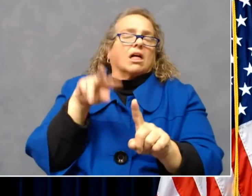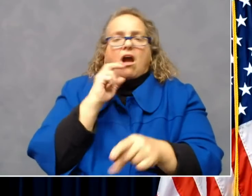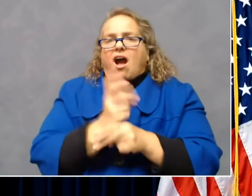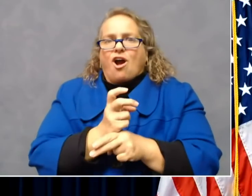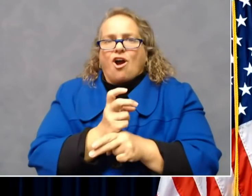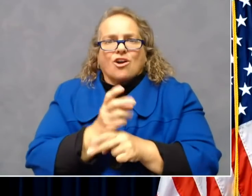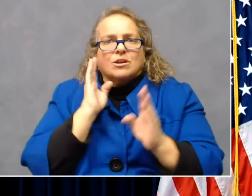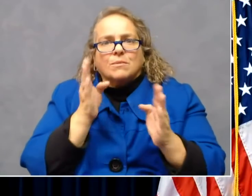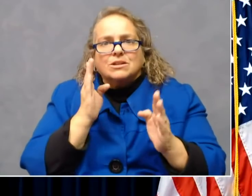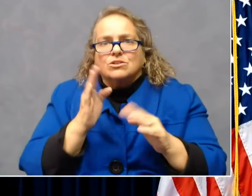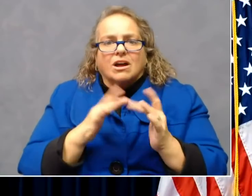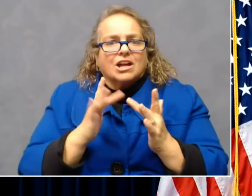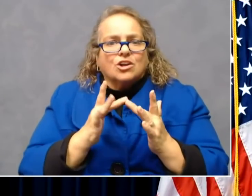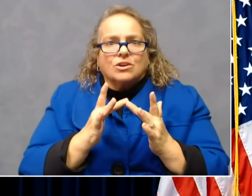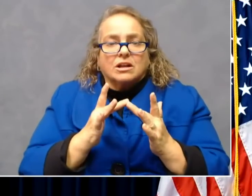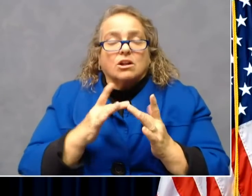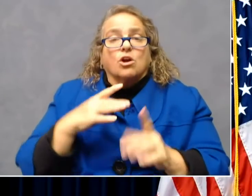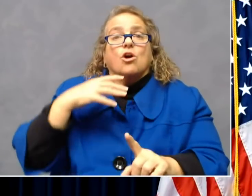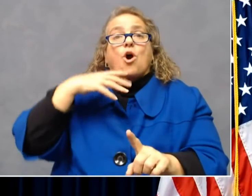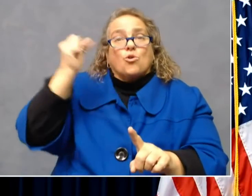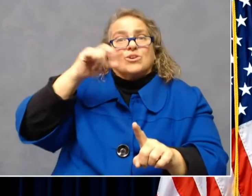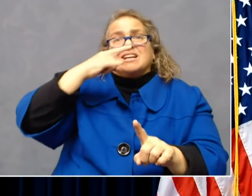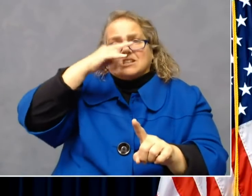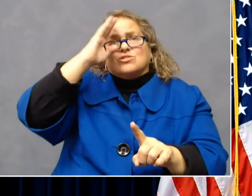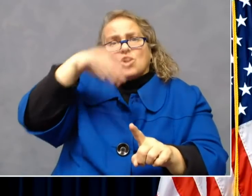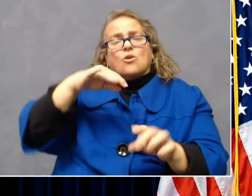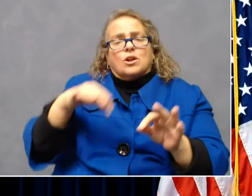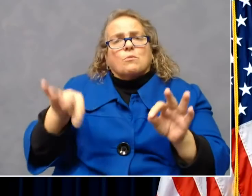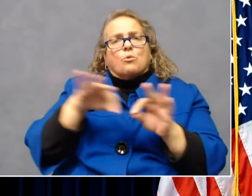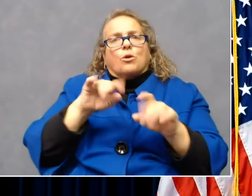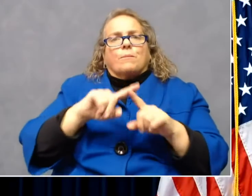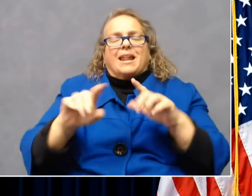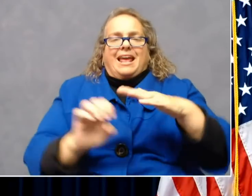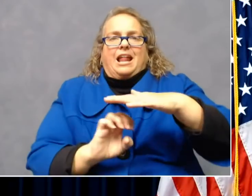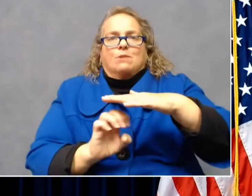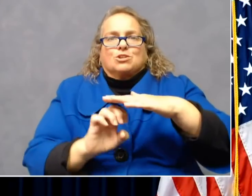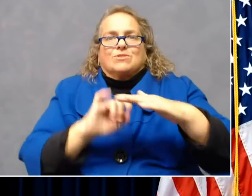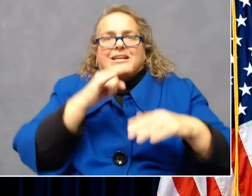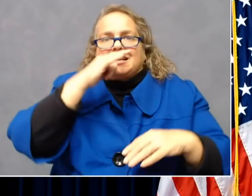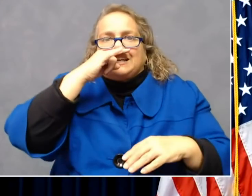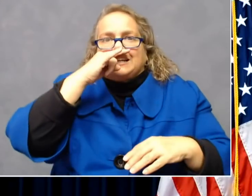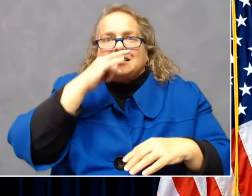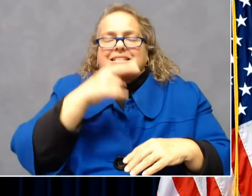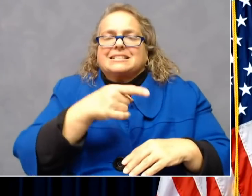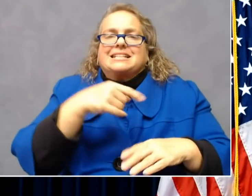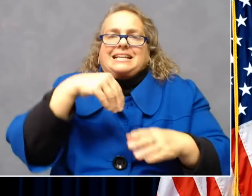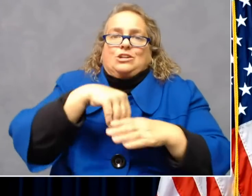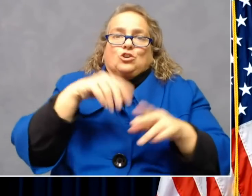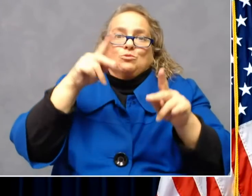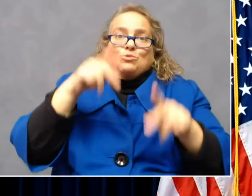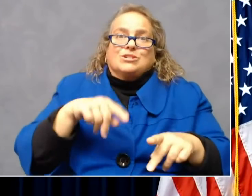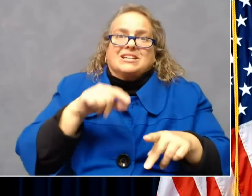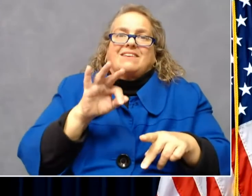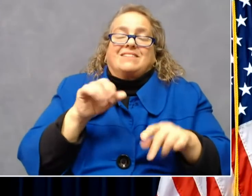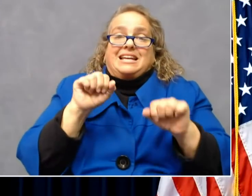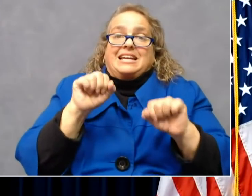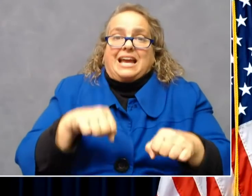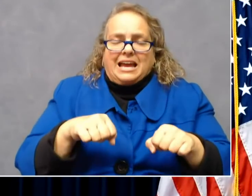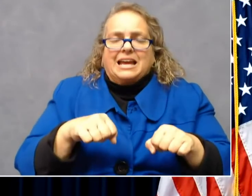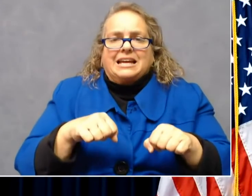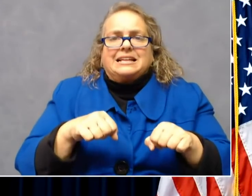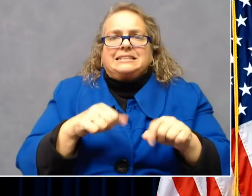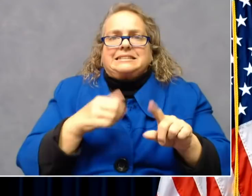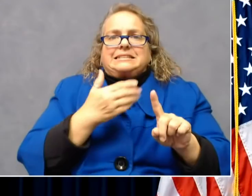older, but I think we all can agree that elementary school students being in person, if they can be, is